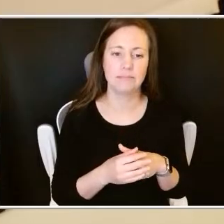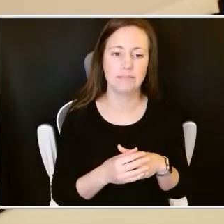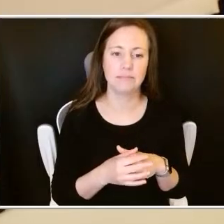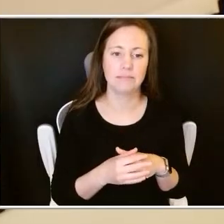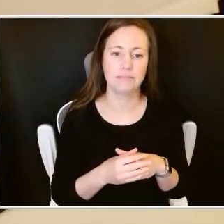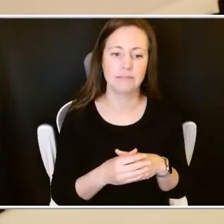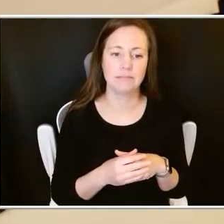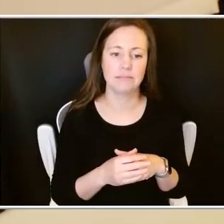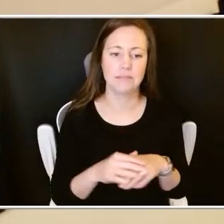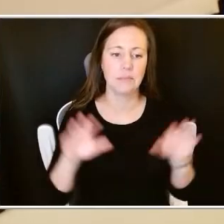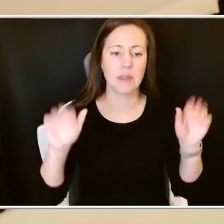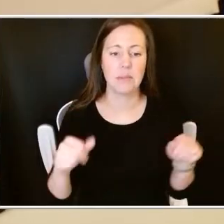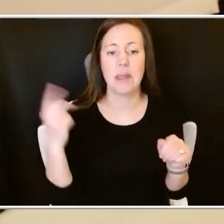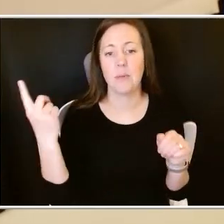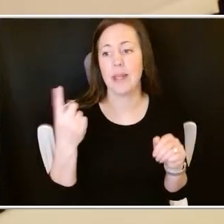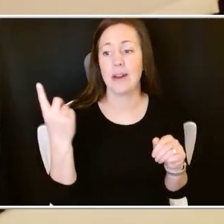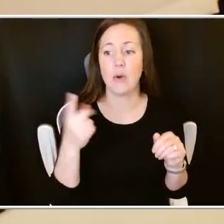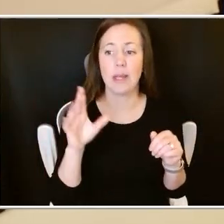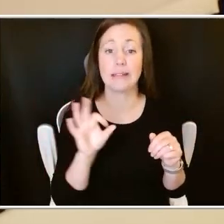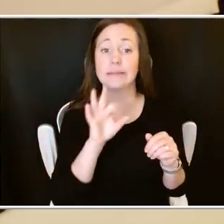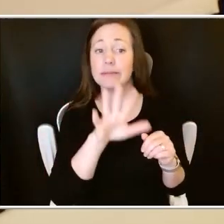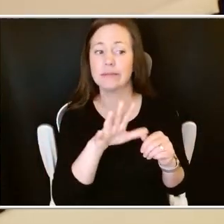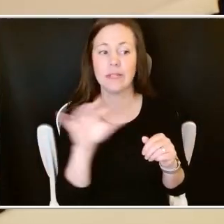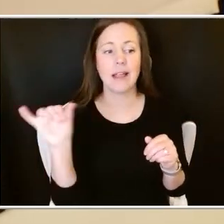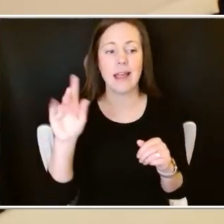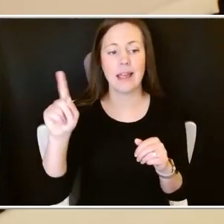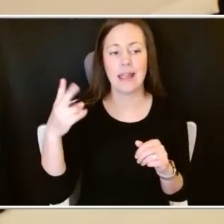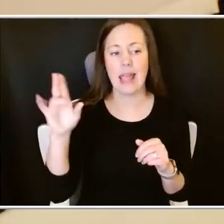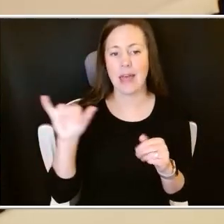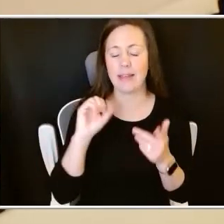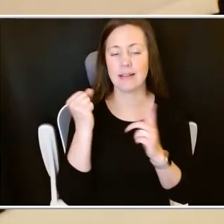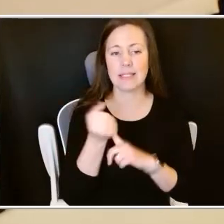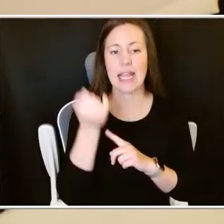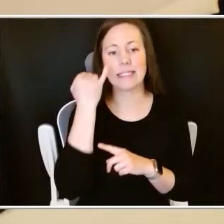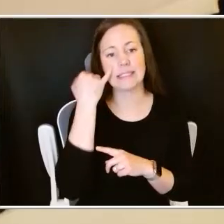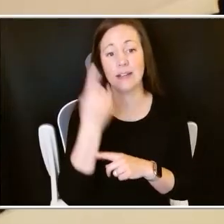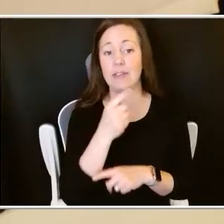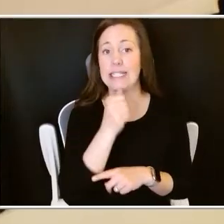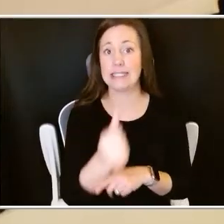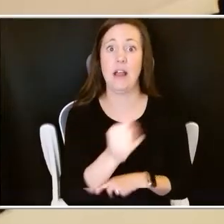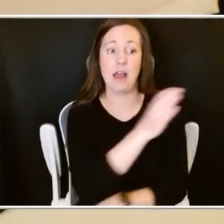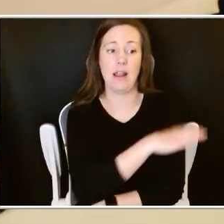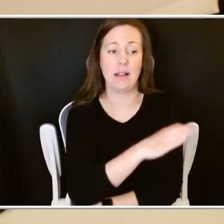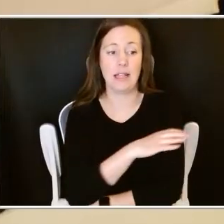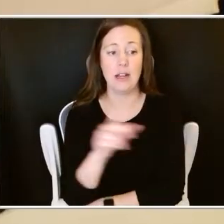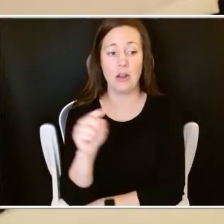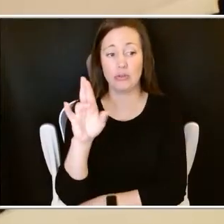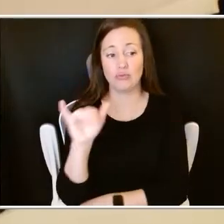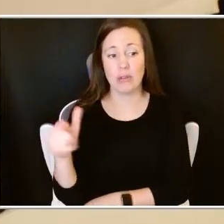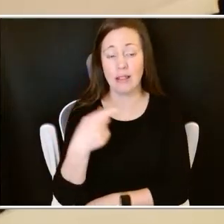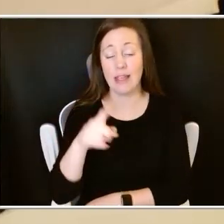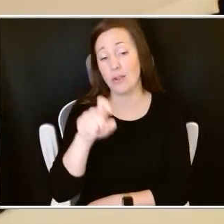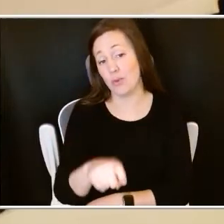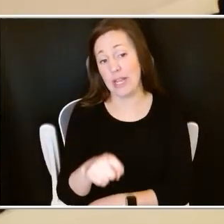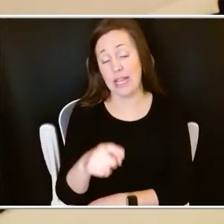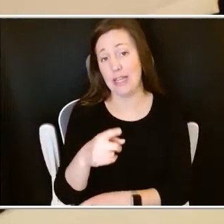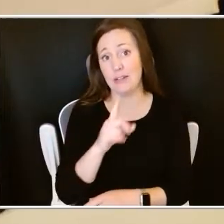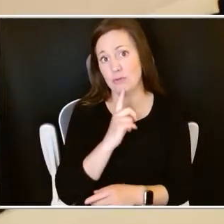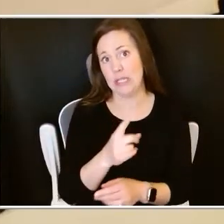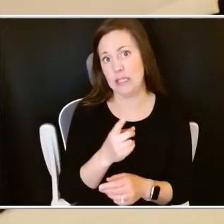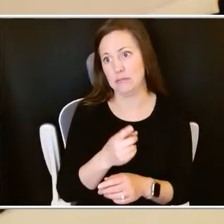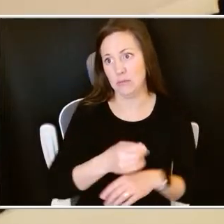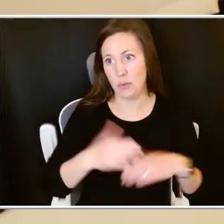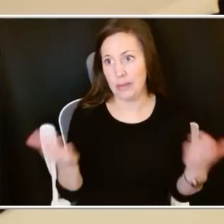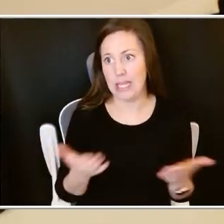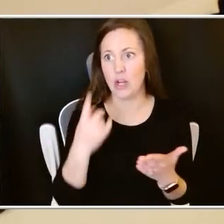we can always weigh in, and just like in Kathy's case, if it's not a clinical trial that you need to absolutely be at KU,